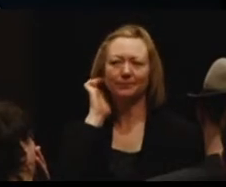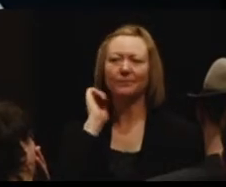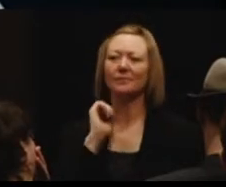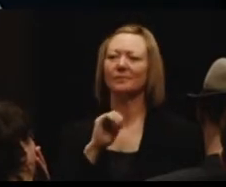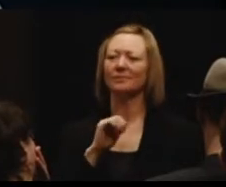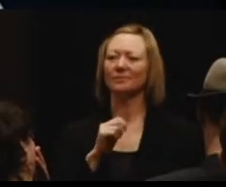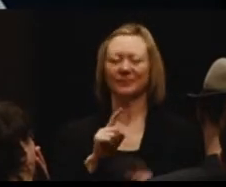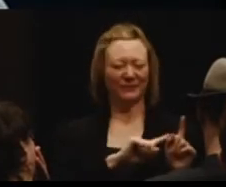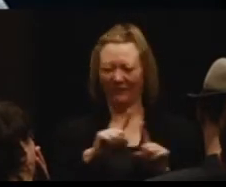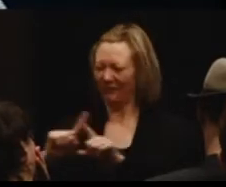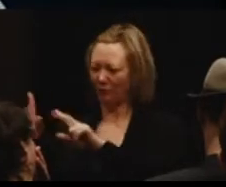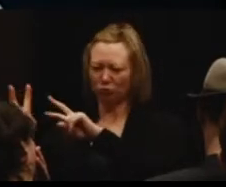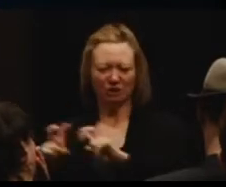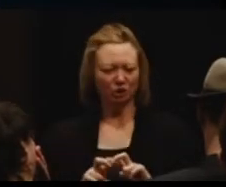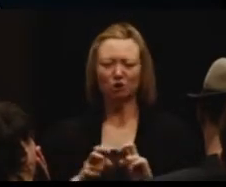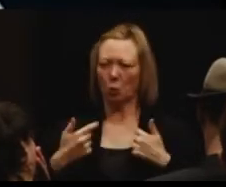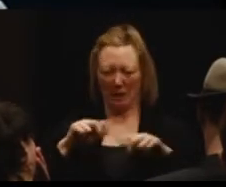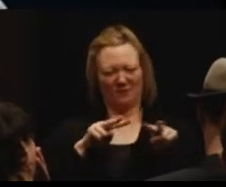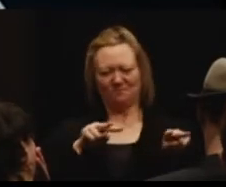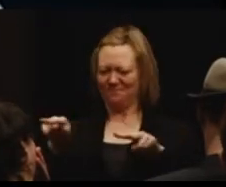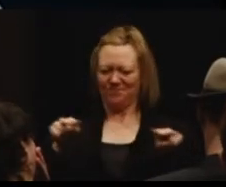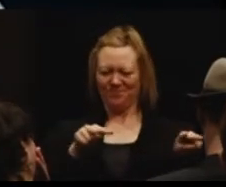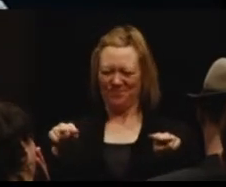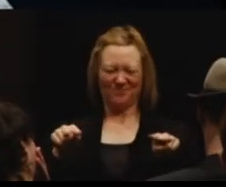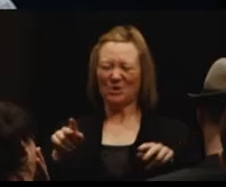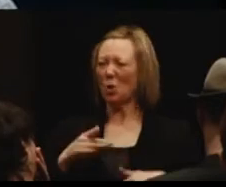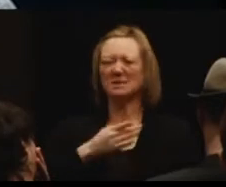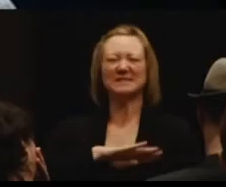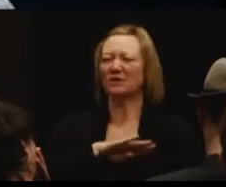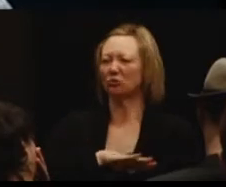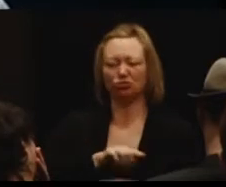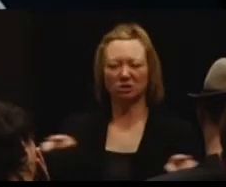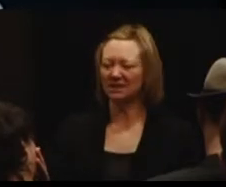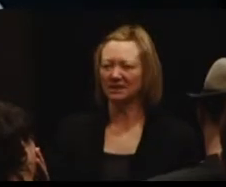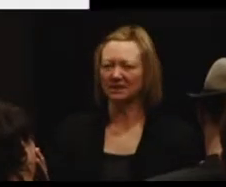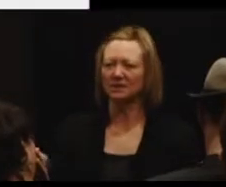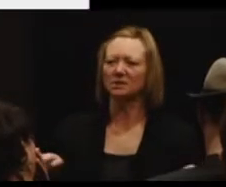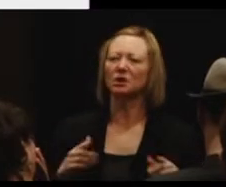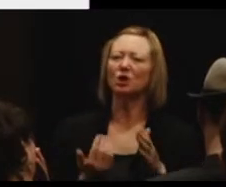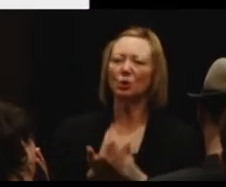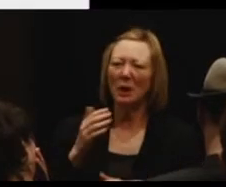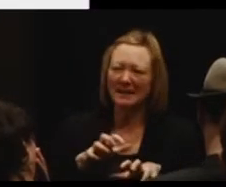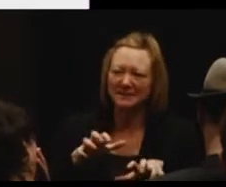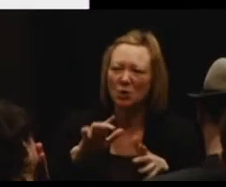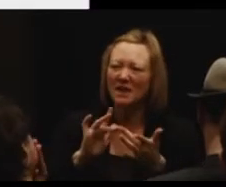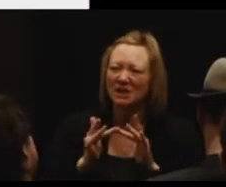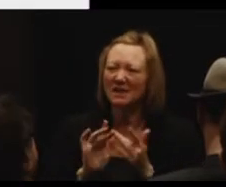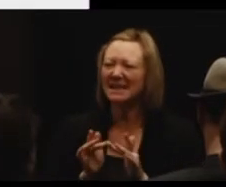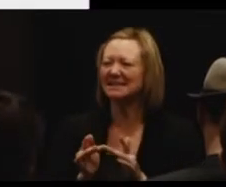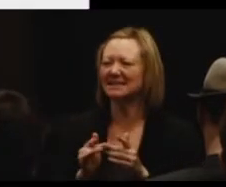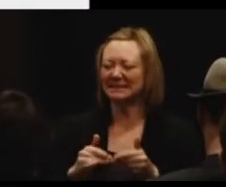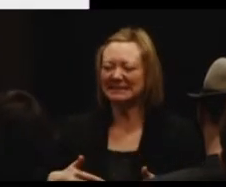I'd say, in general. There's errors in measuring the extent of the internet activities. It's for new activities, the stats are not very good at covering